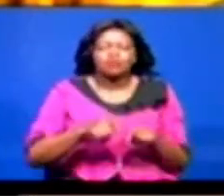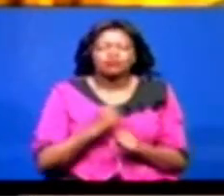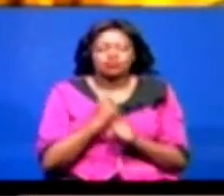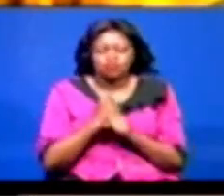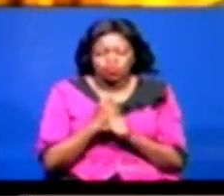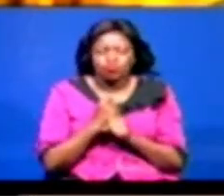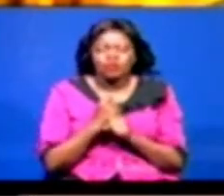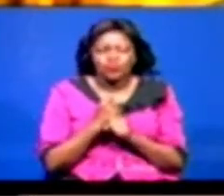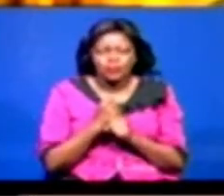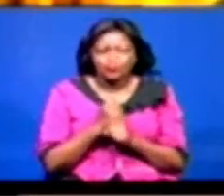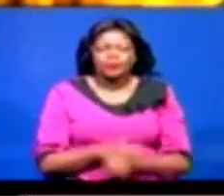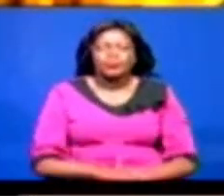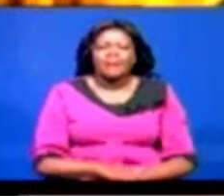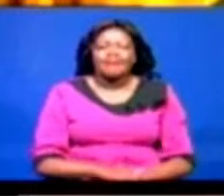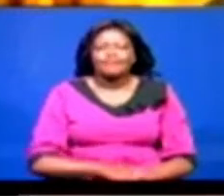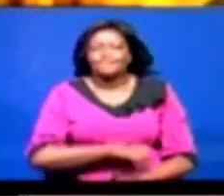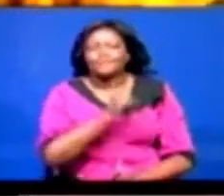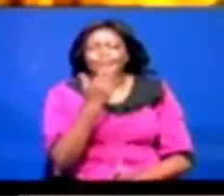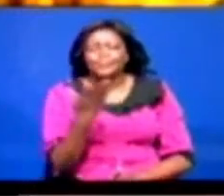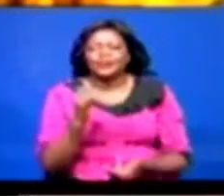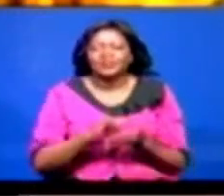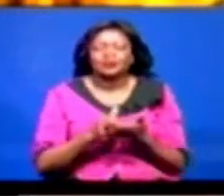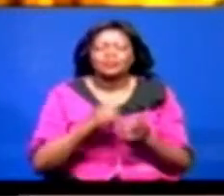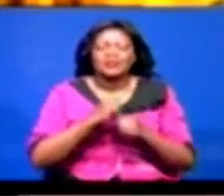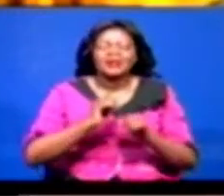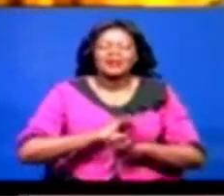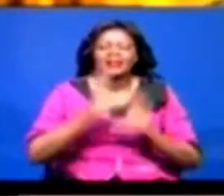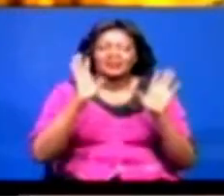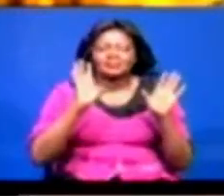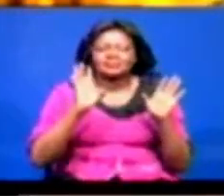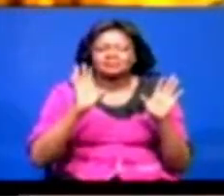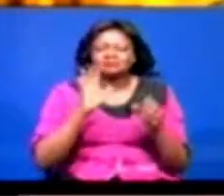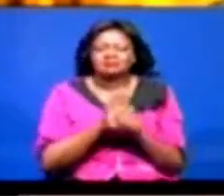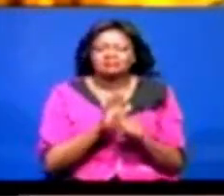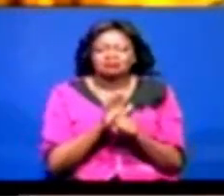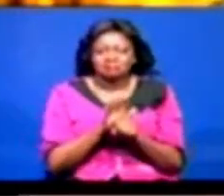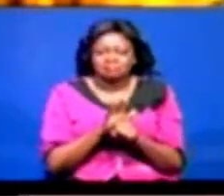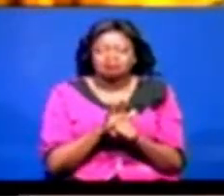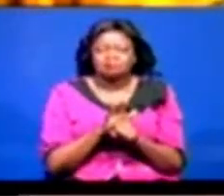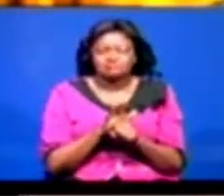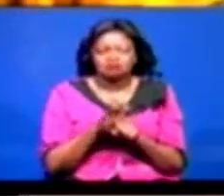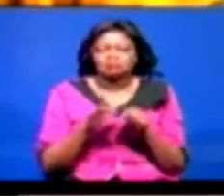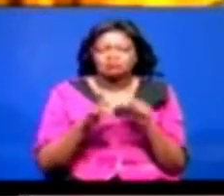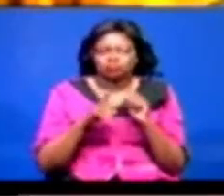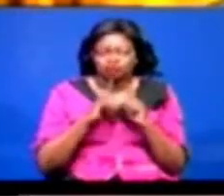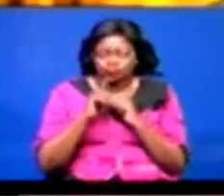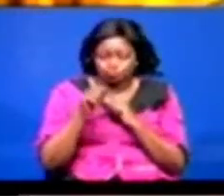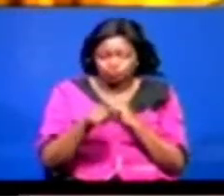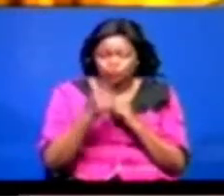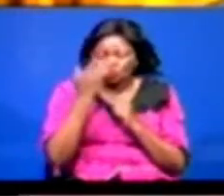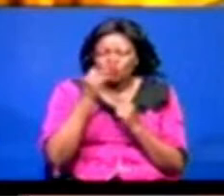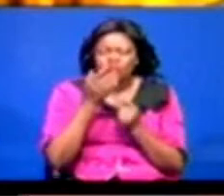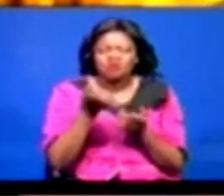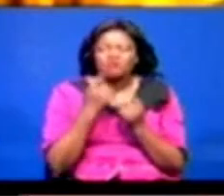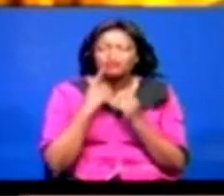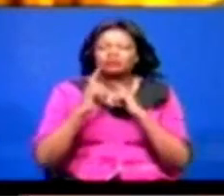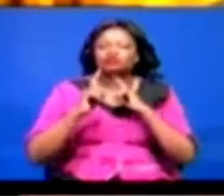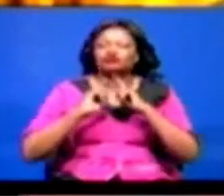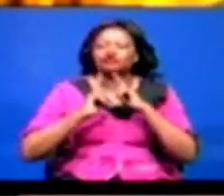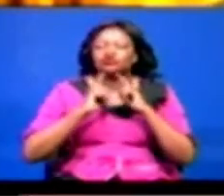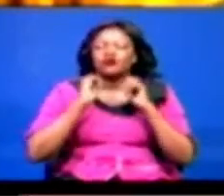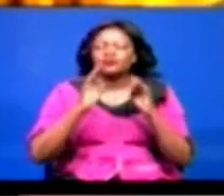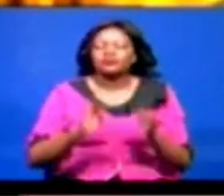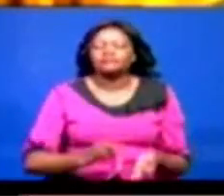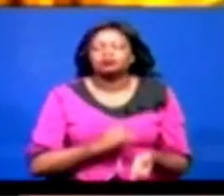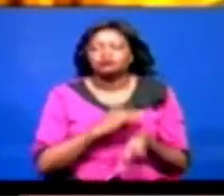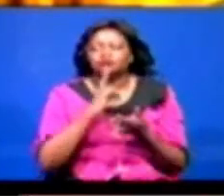affairs. The other thing that was also clarified a lot, my lords, and I'm just referring to this because there's no need for me to argue this if the authorities already